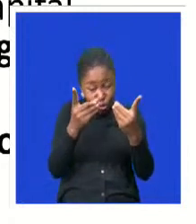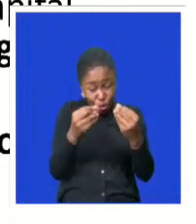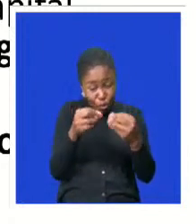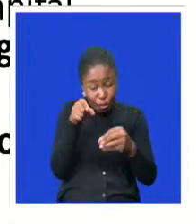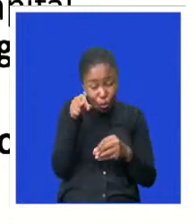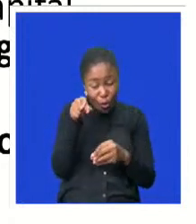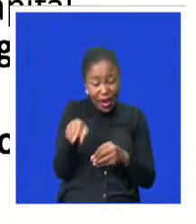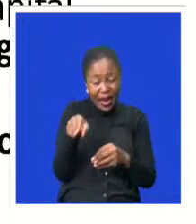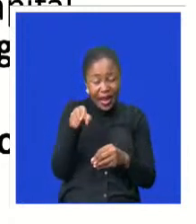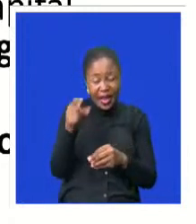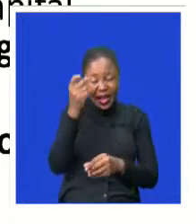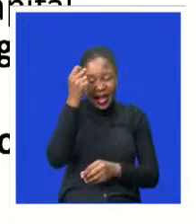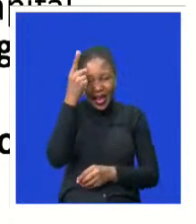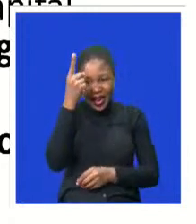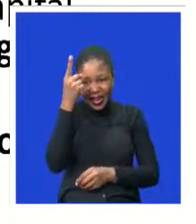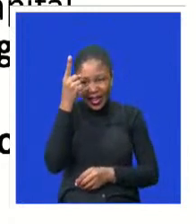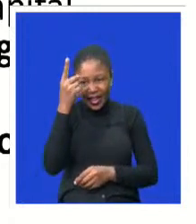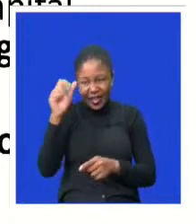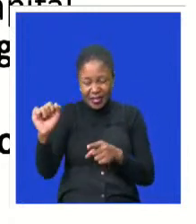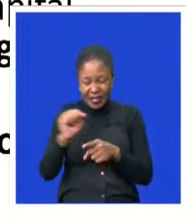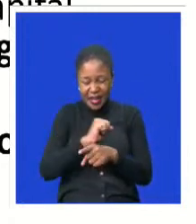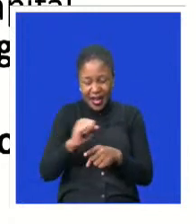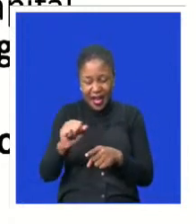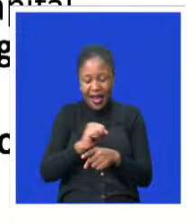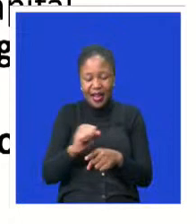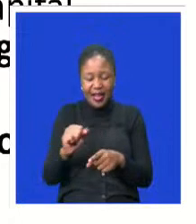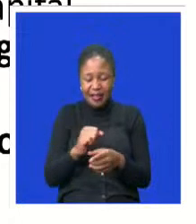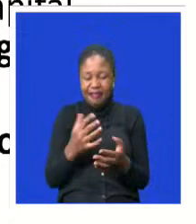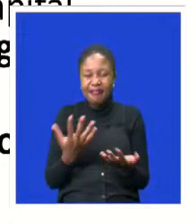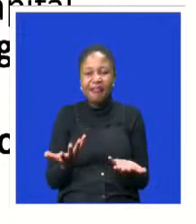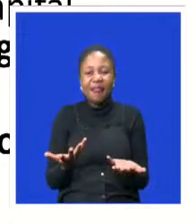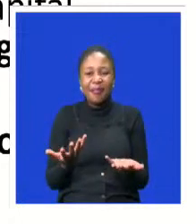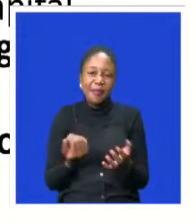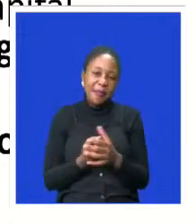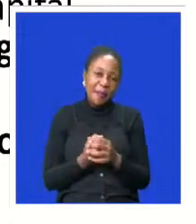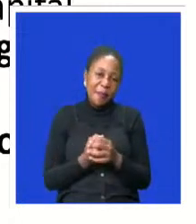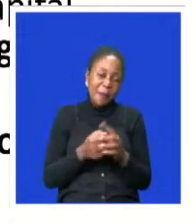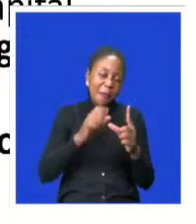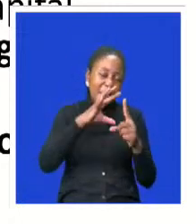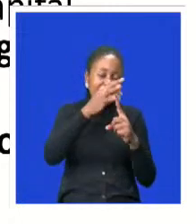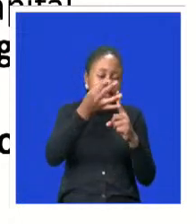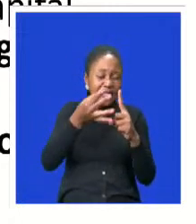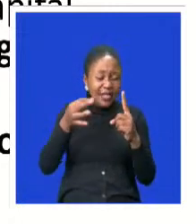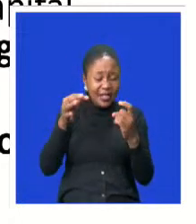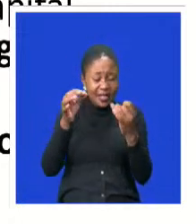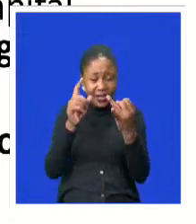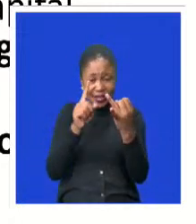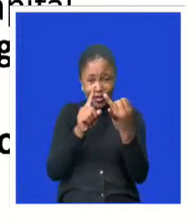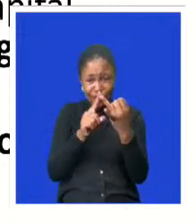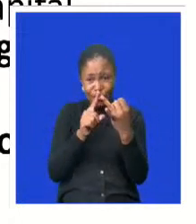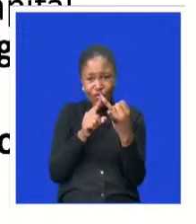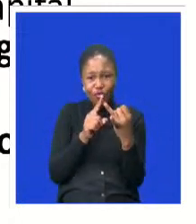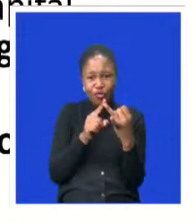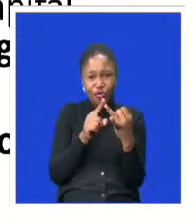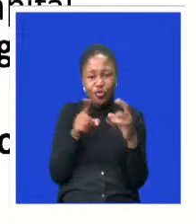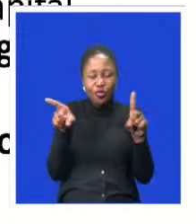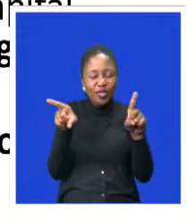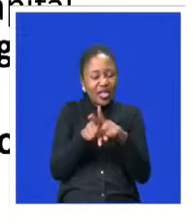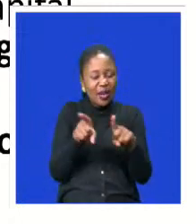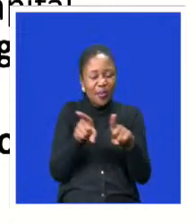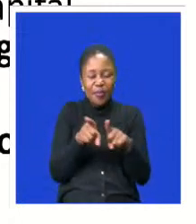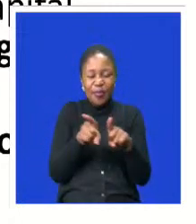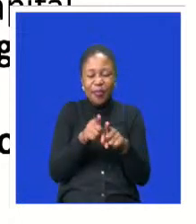Sentence number 2 is also a simple sentence. Remember that I said a simple sentence can express a